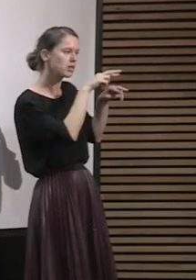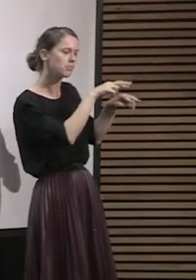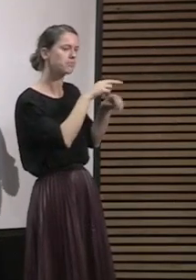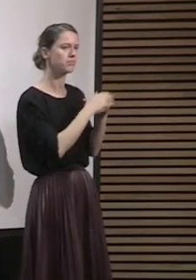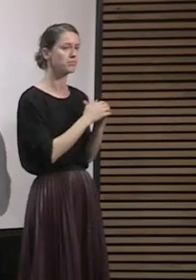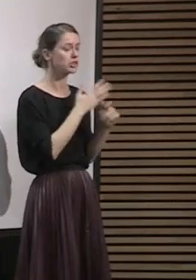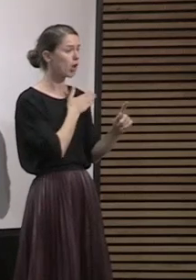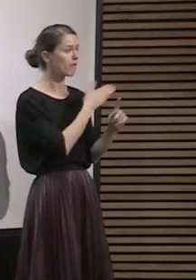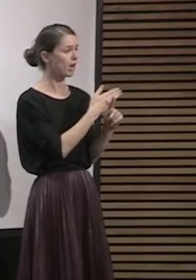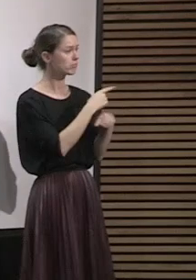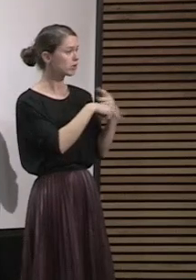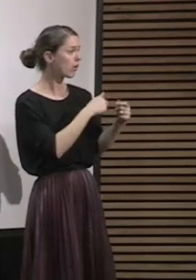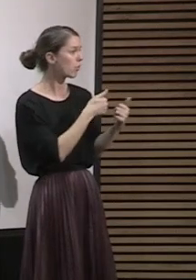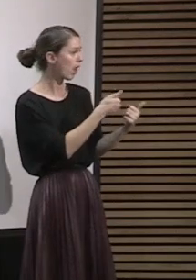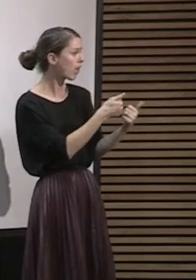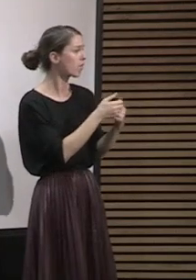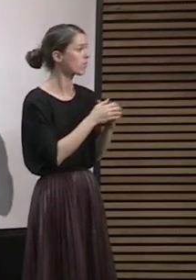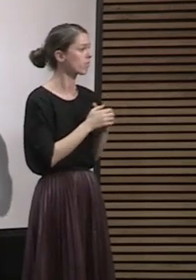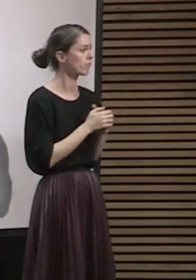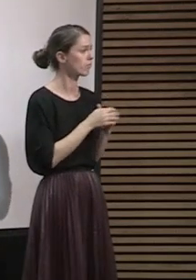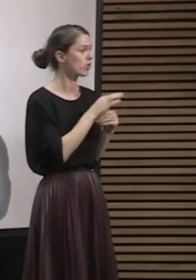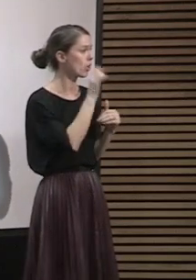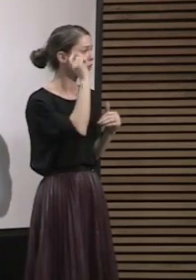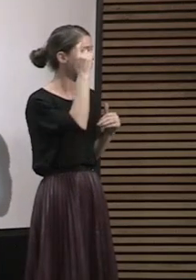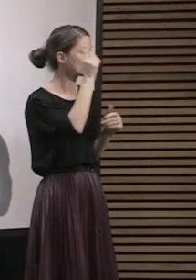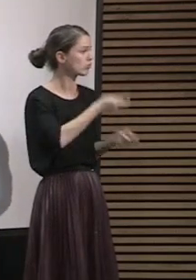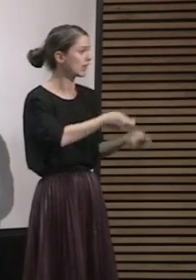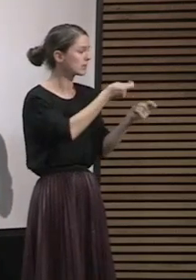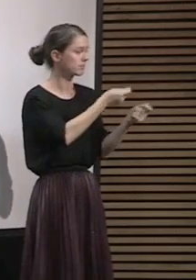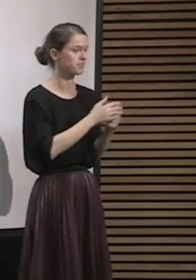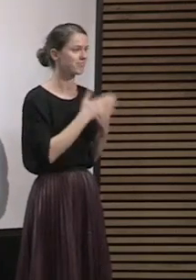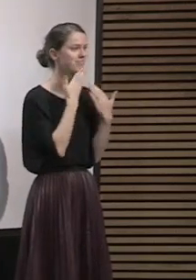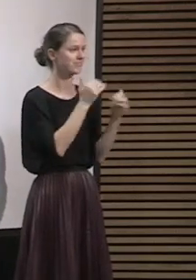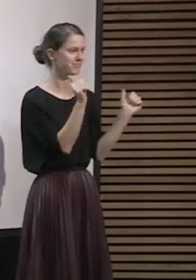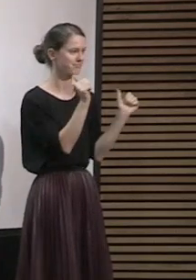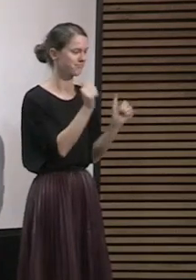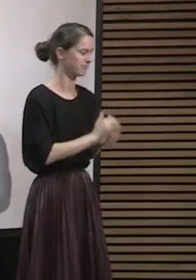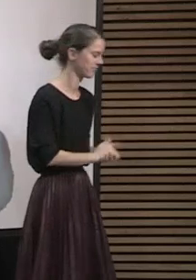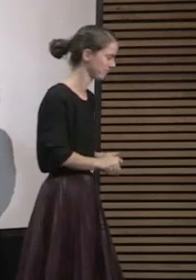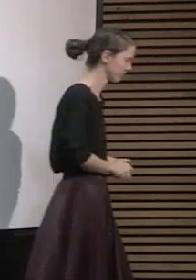it. But to this point, we haven't had any specific concerns raised with us. Thanks, everyone.